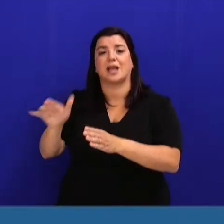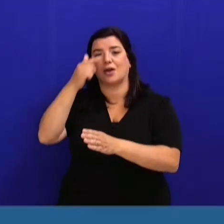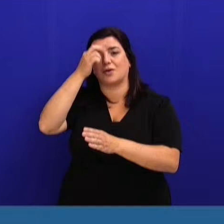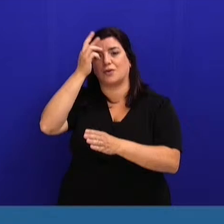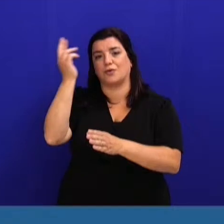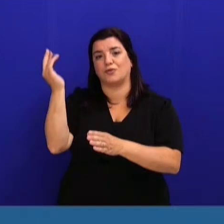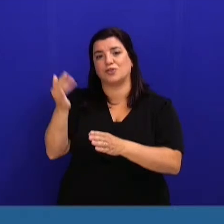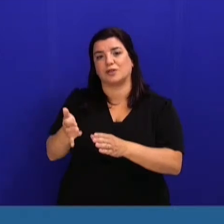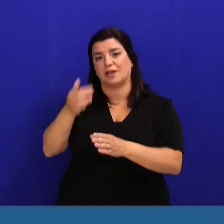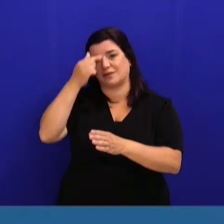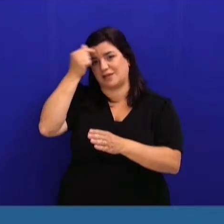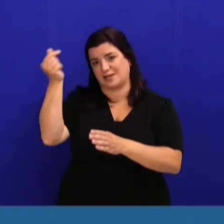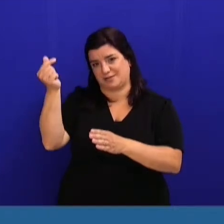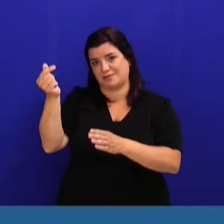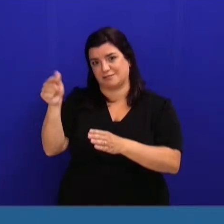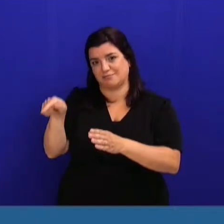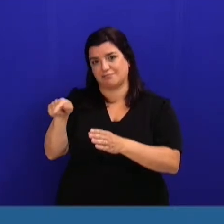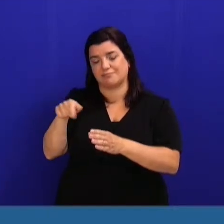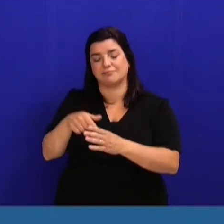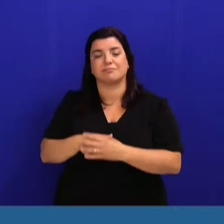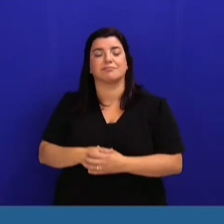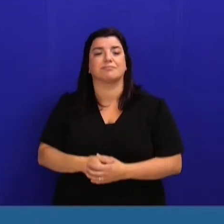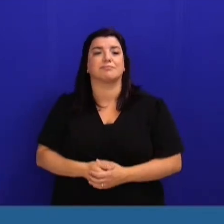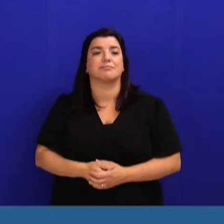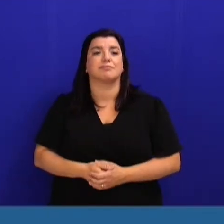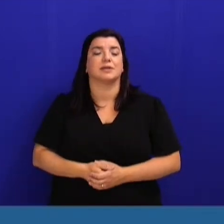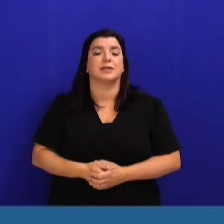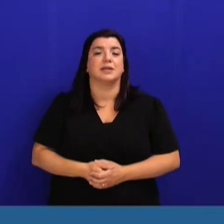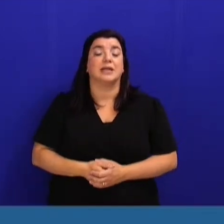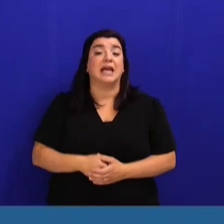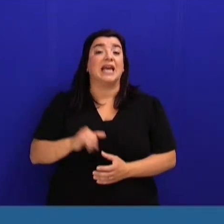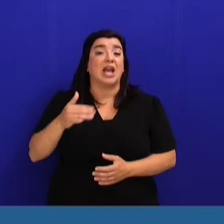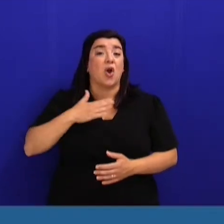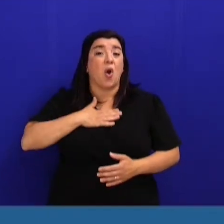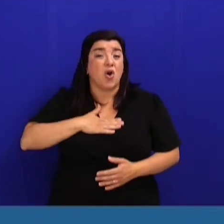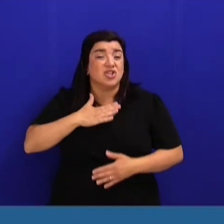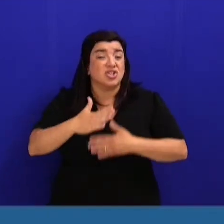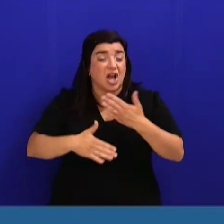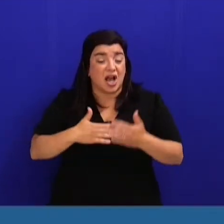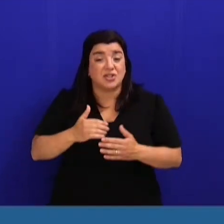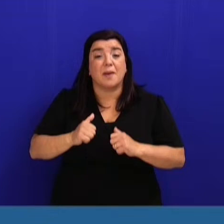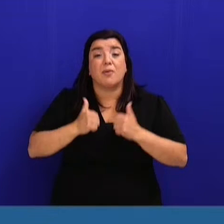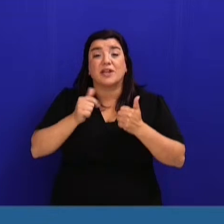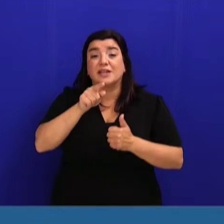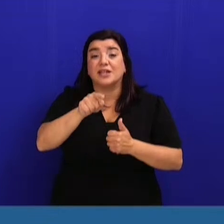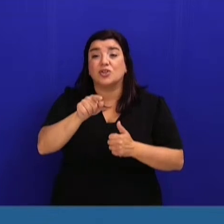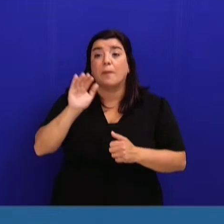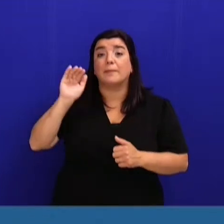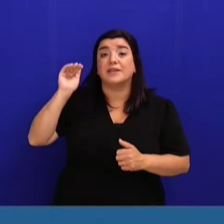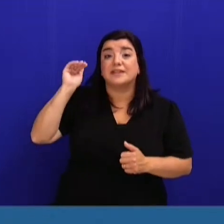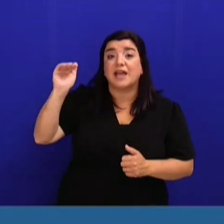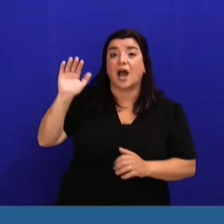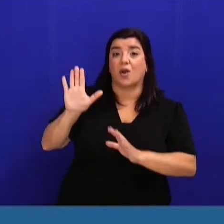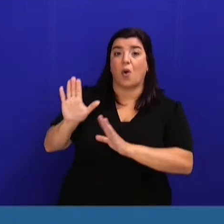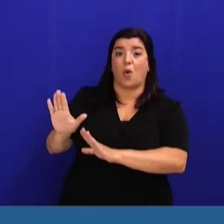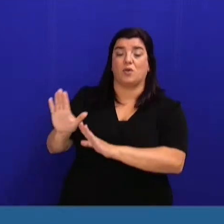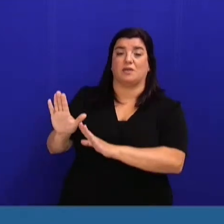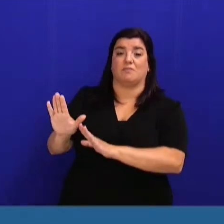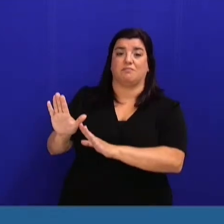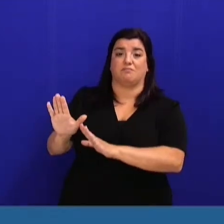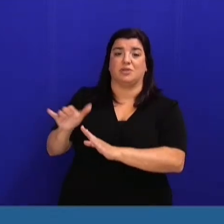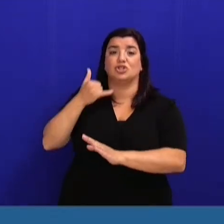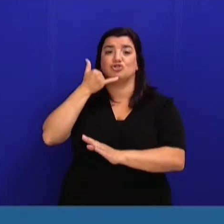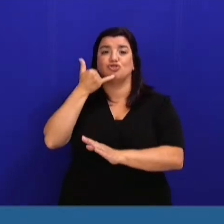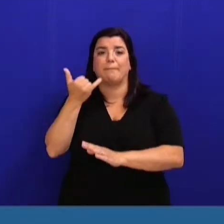ukoll. Jekk niżviluppaw sintomi importanti li tibqgħu id-dar u anka ċempluna fuq il-111 jew